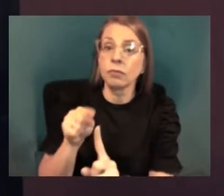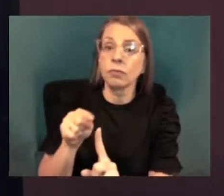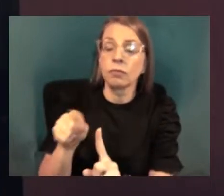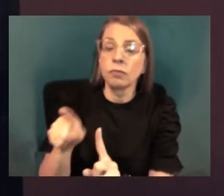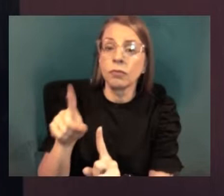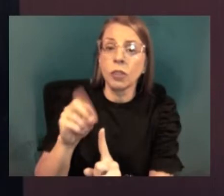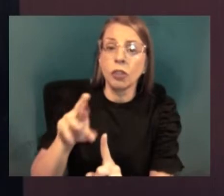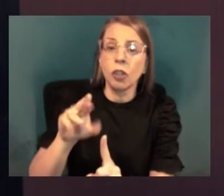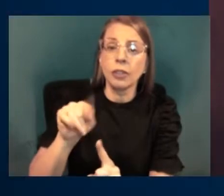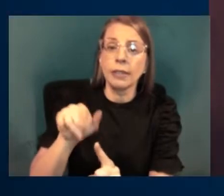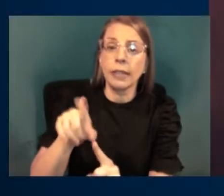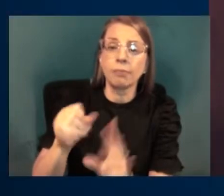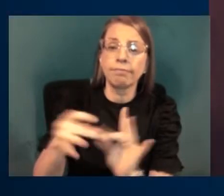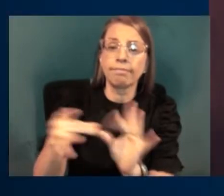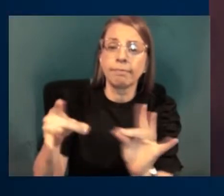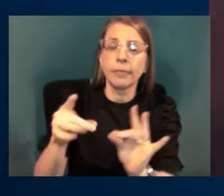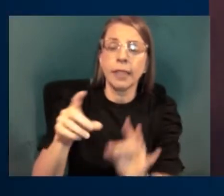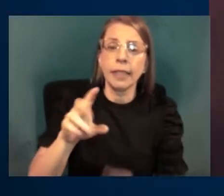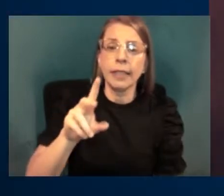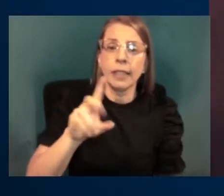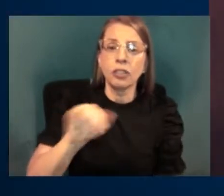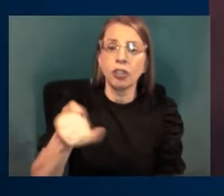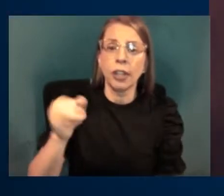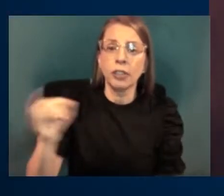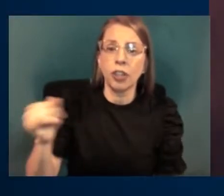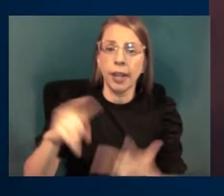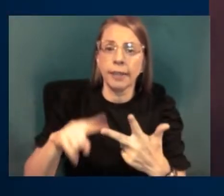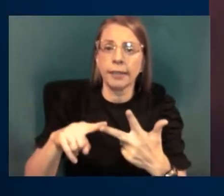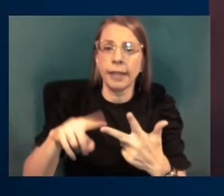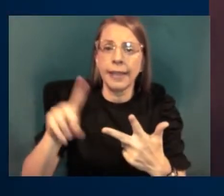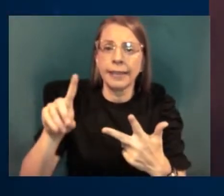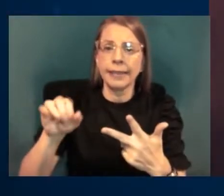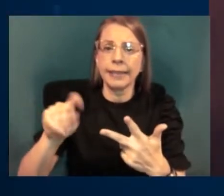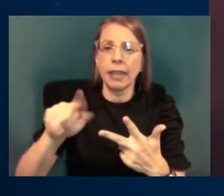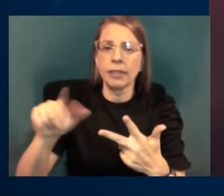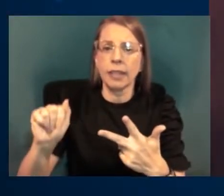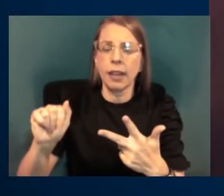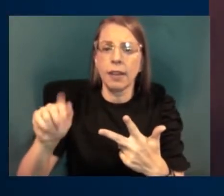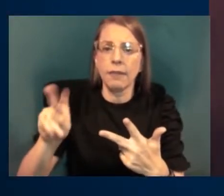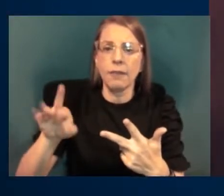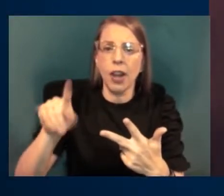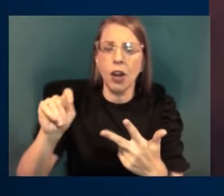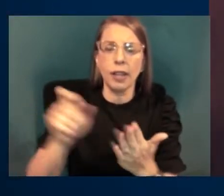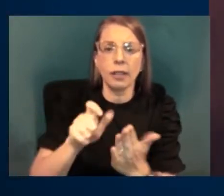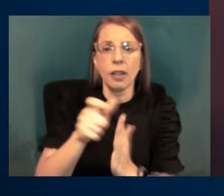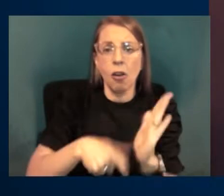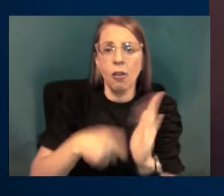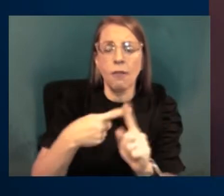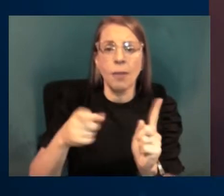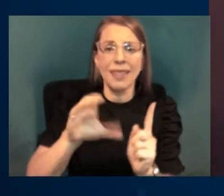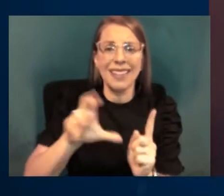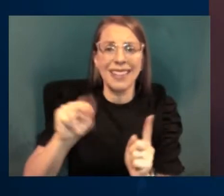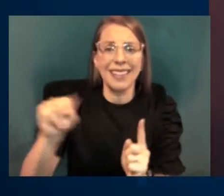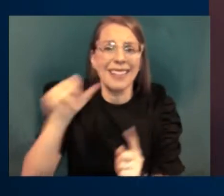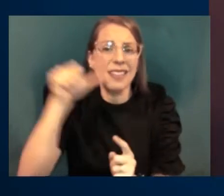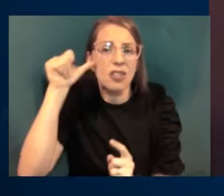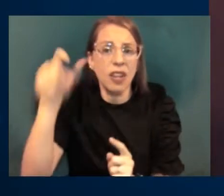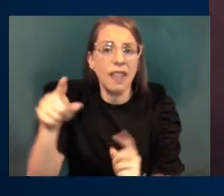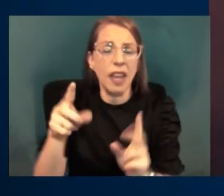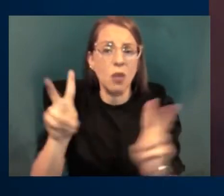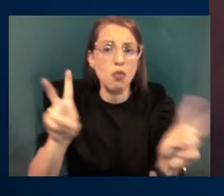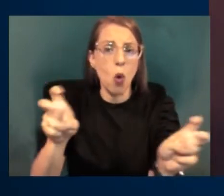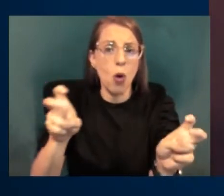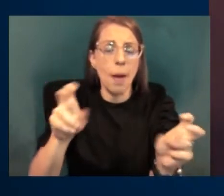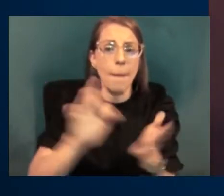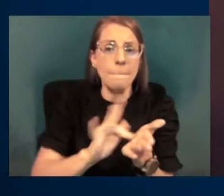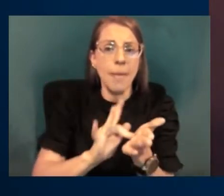about with J&J and the Delta variant. I was looking at an article right now from CNN from yesterday where they quoted their